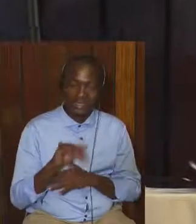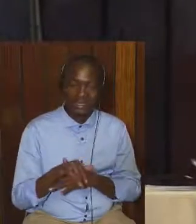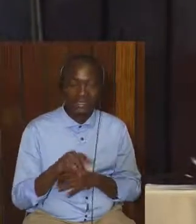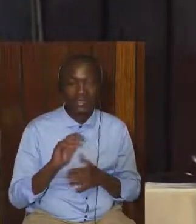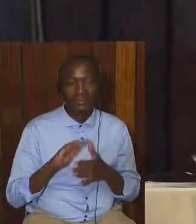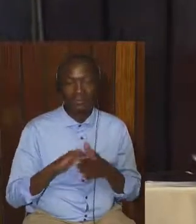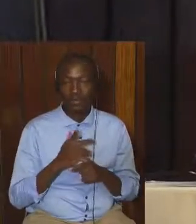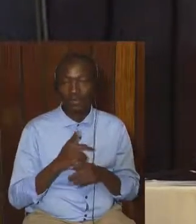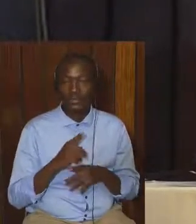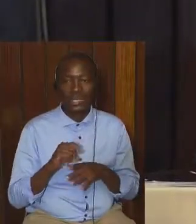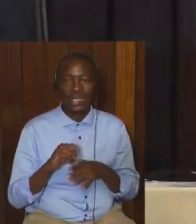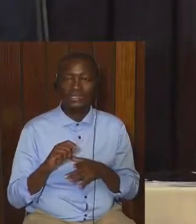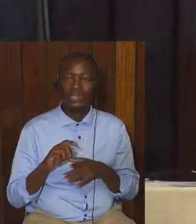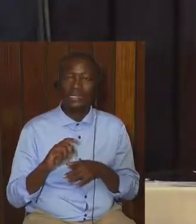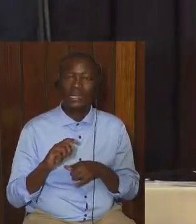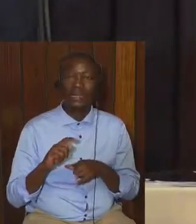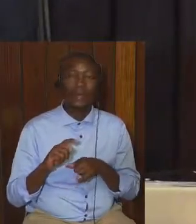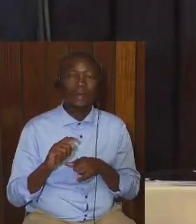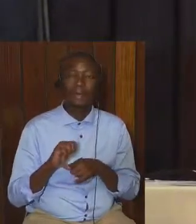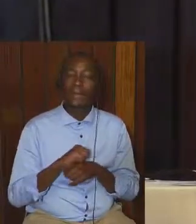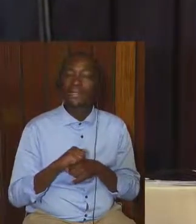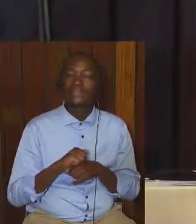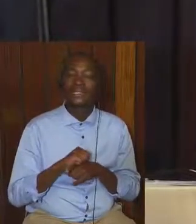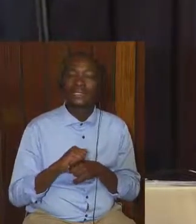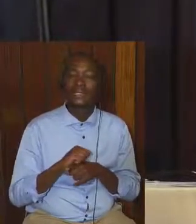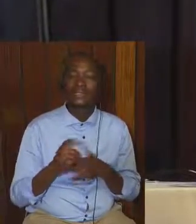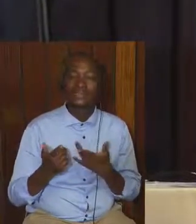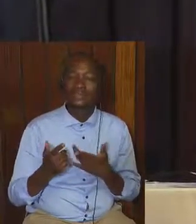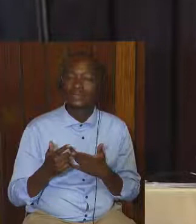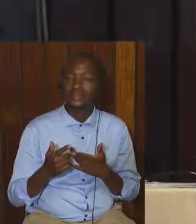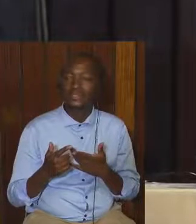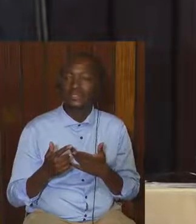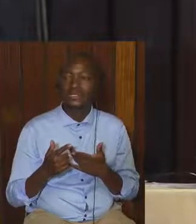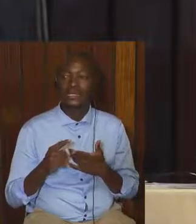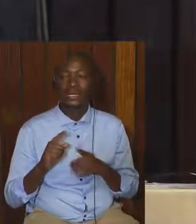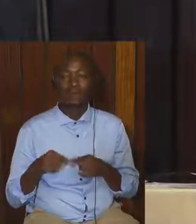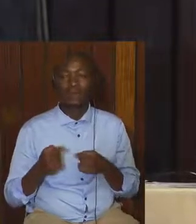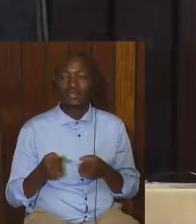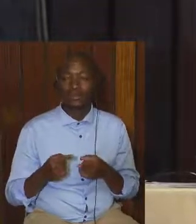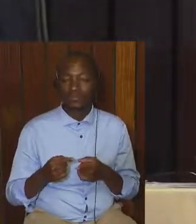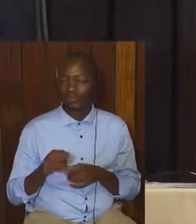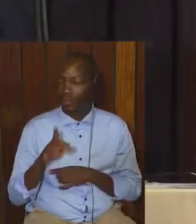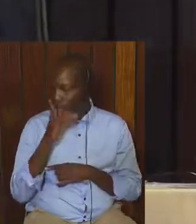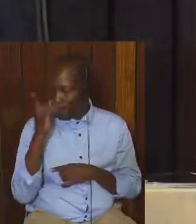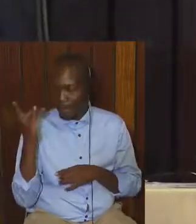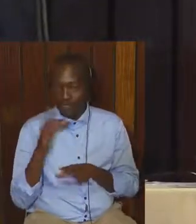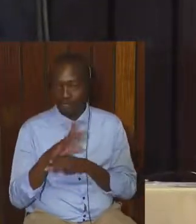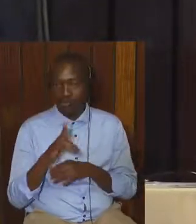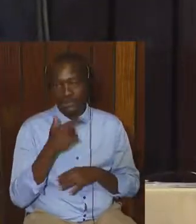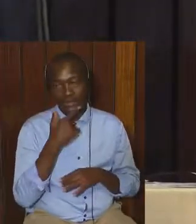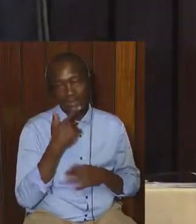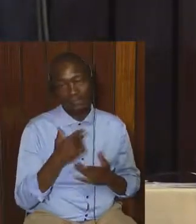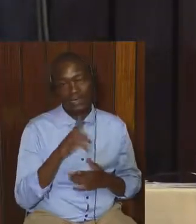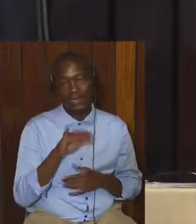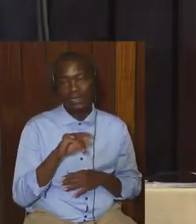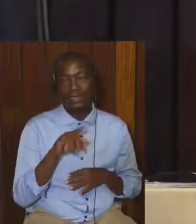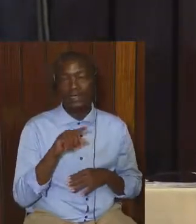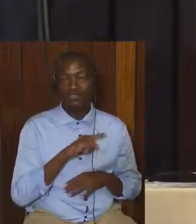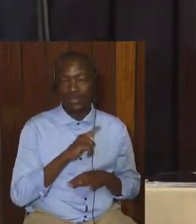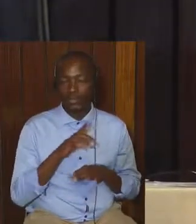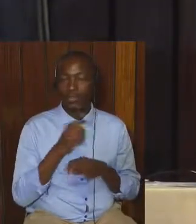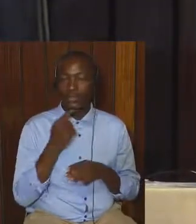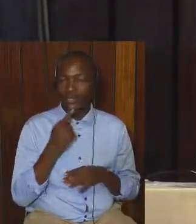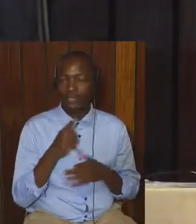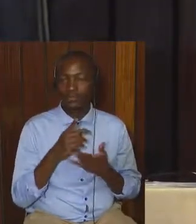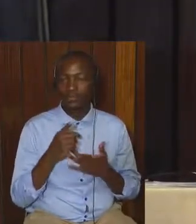practically impossible. You can't have from March to December 16 months within that particular period. That is what we thought we were going to deal with as a matter of